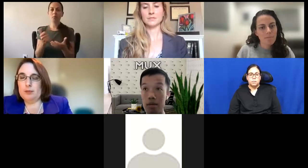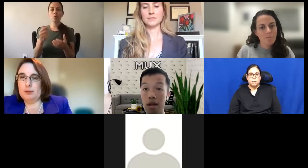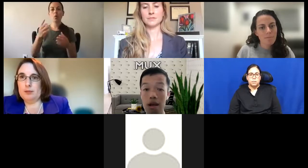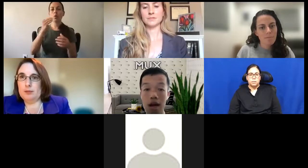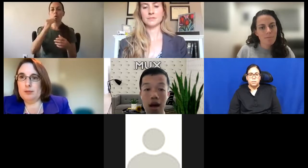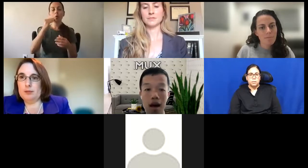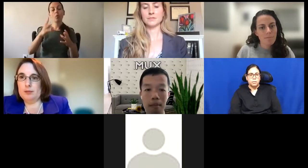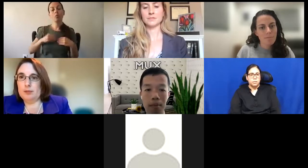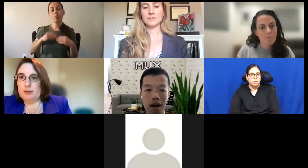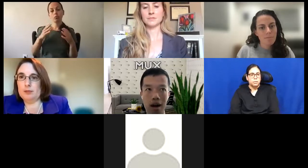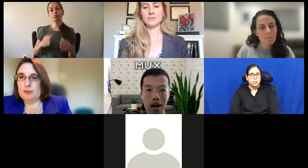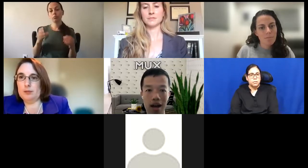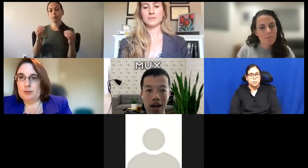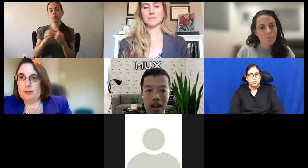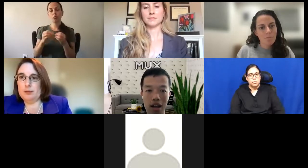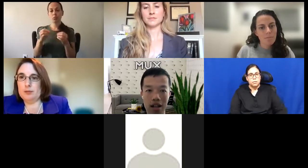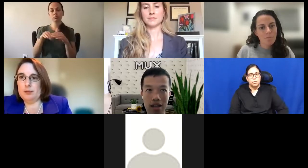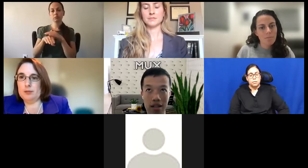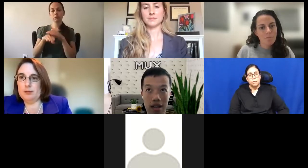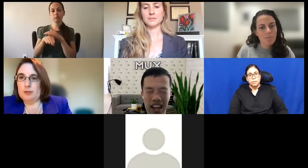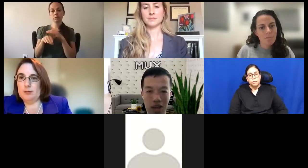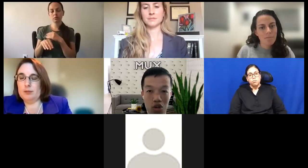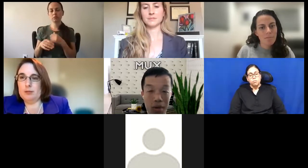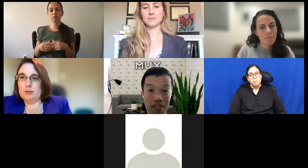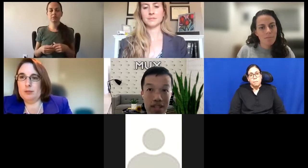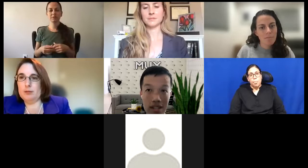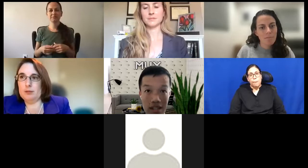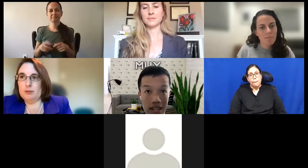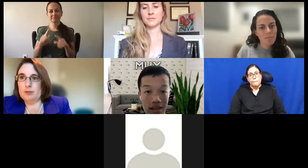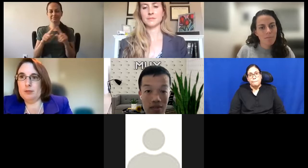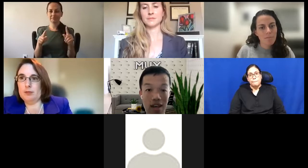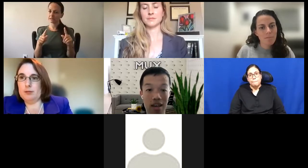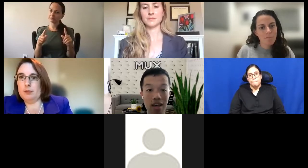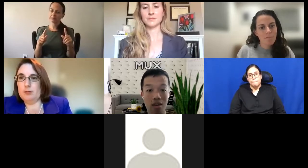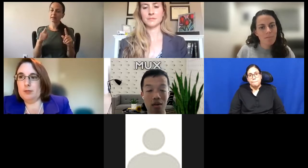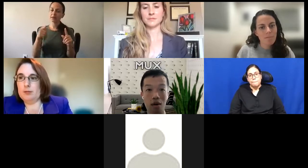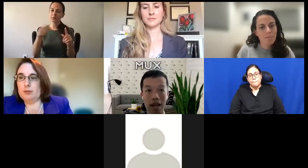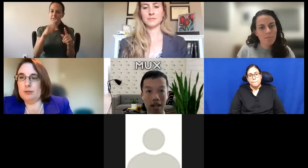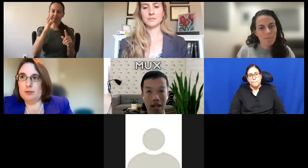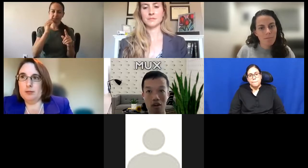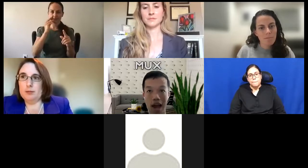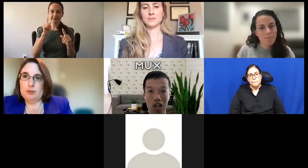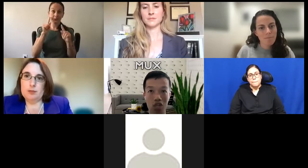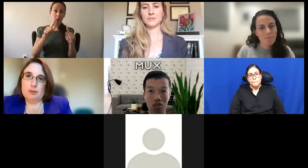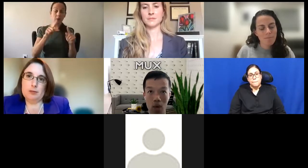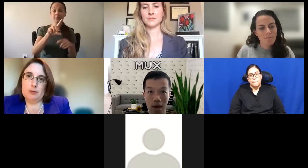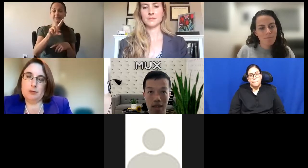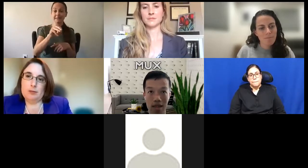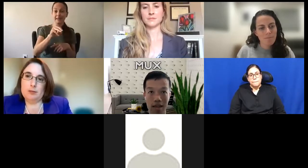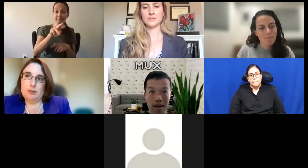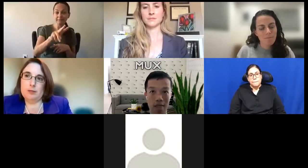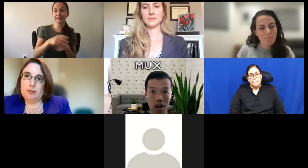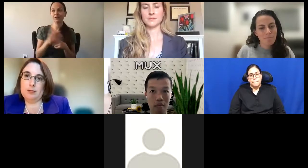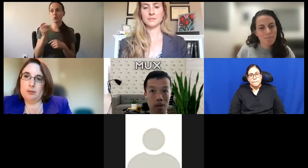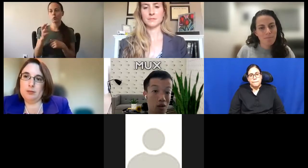homeownership more accessible. But it doesn't take too many visits to the DMV or any interactions